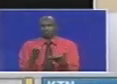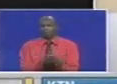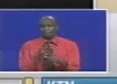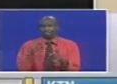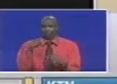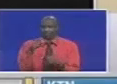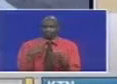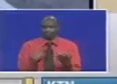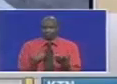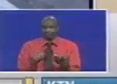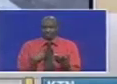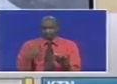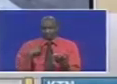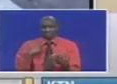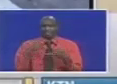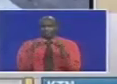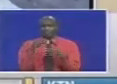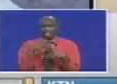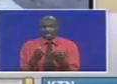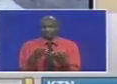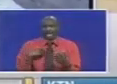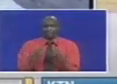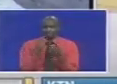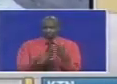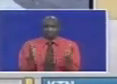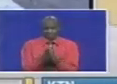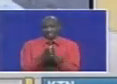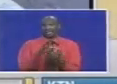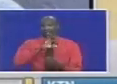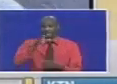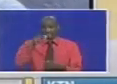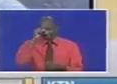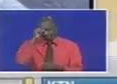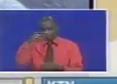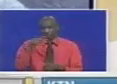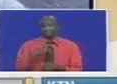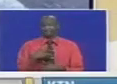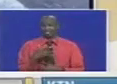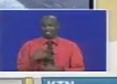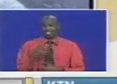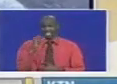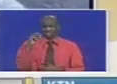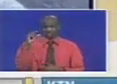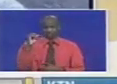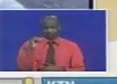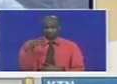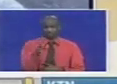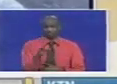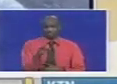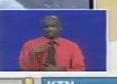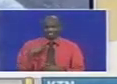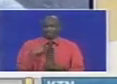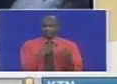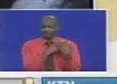terms of the actual implementation, it happens with the county government. We feel as an NGO going forward, our role